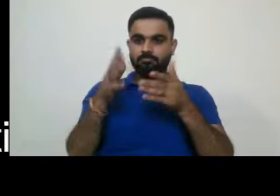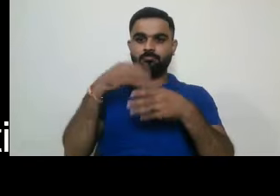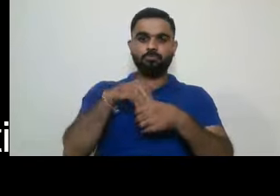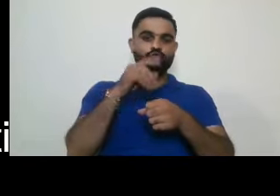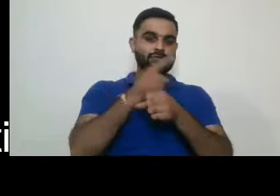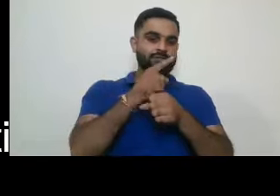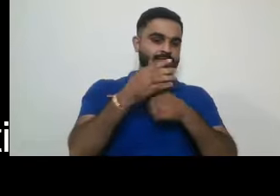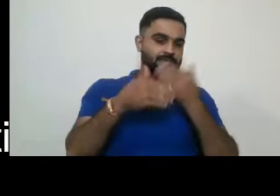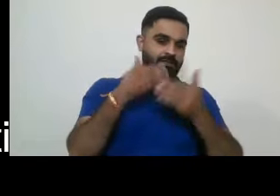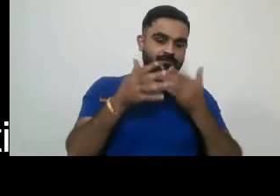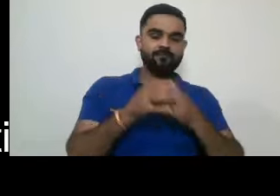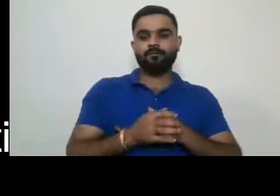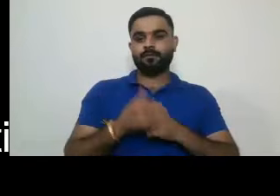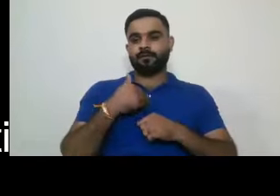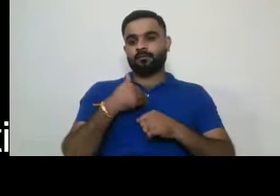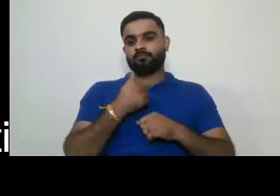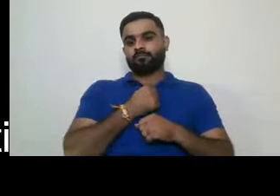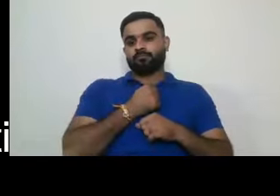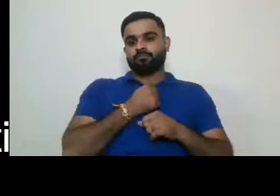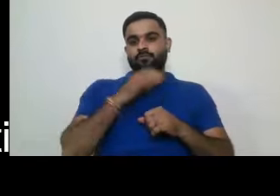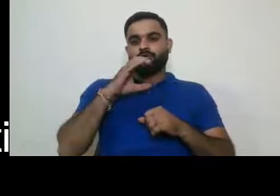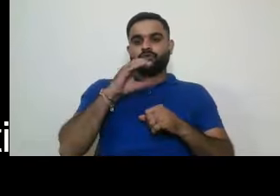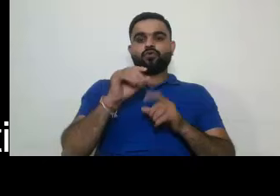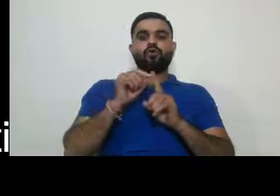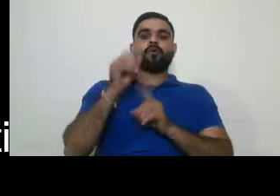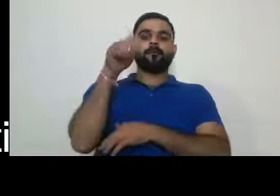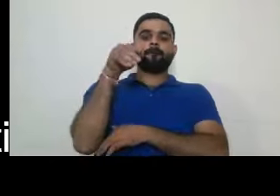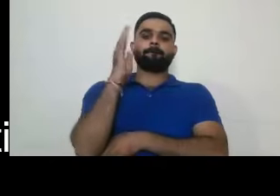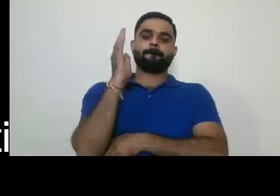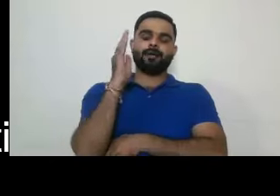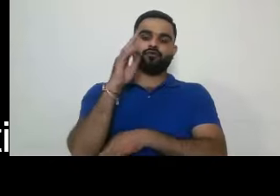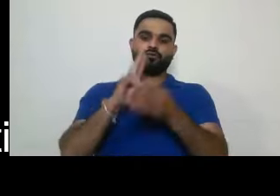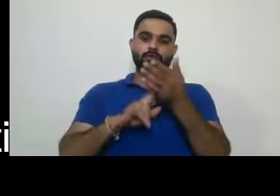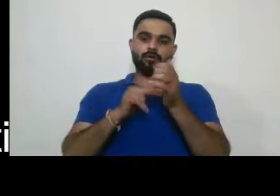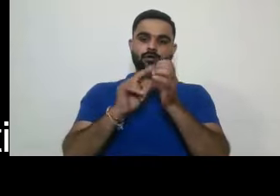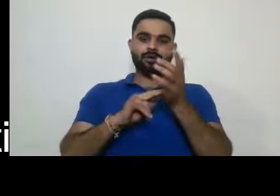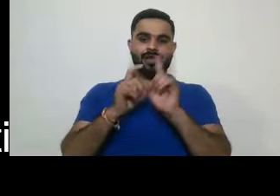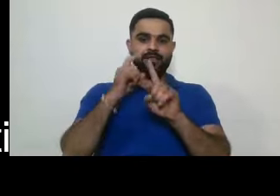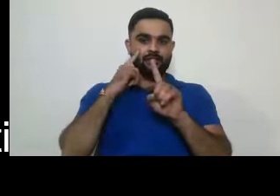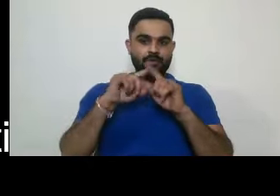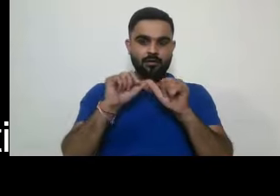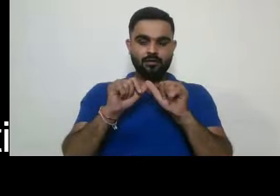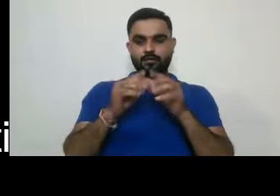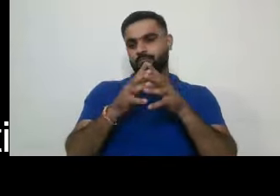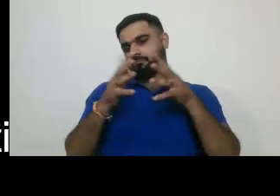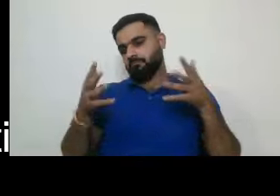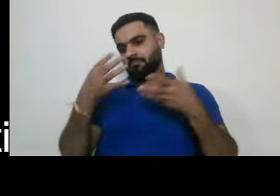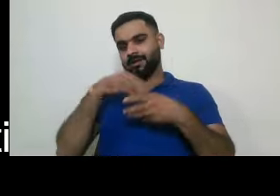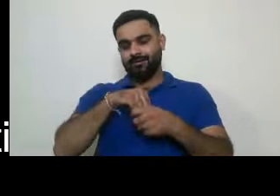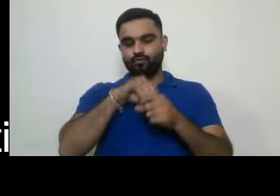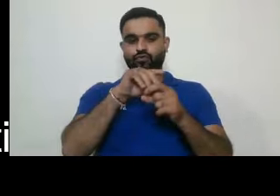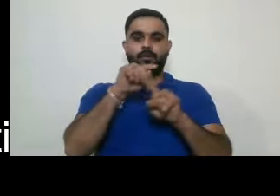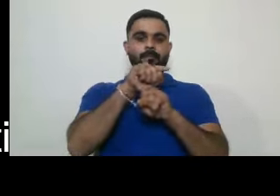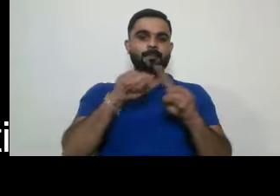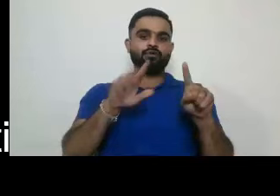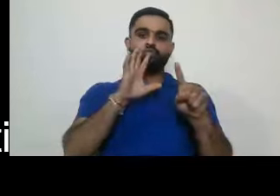well. And I have my co-presenter here, Nandita, who can expand further on what these percentages